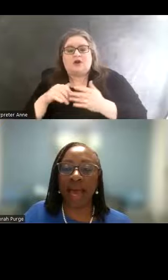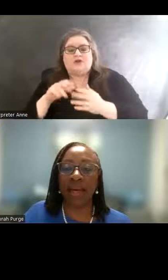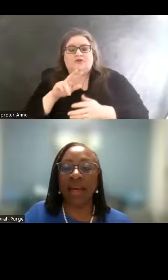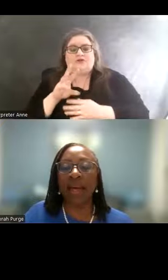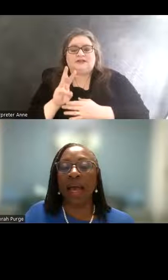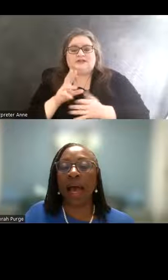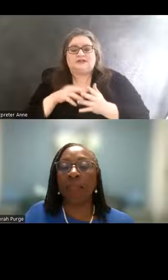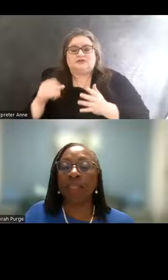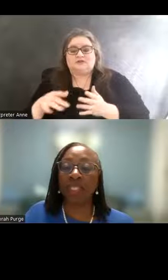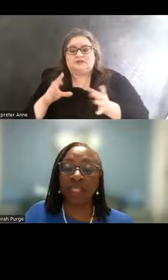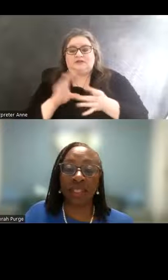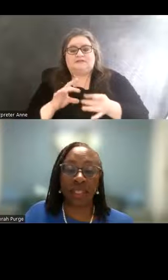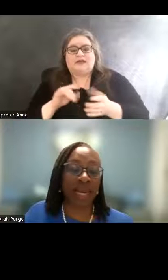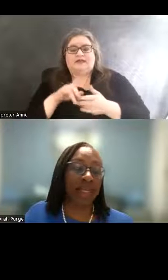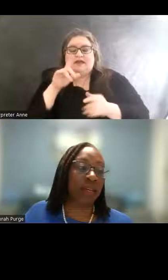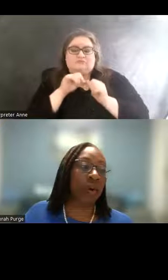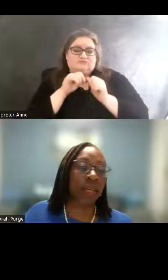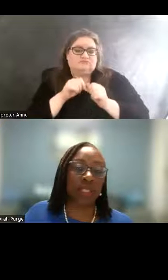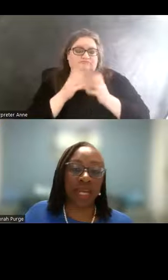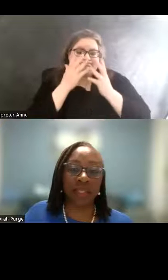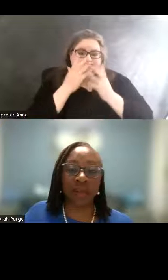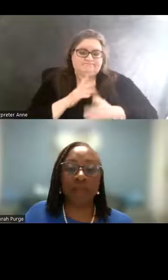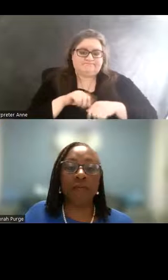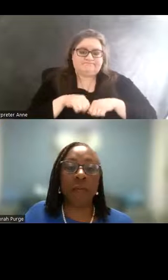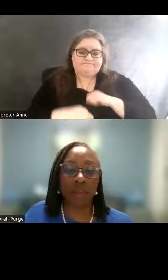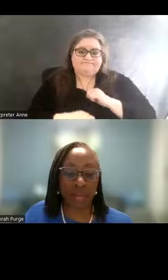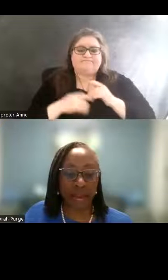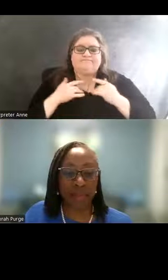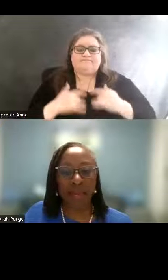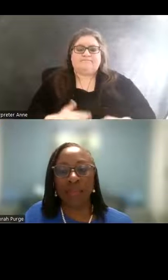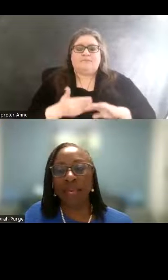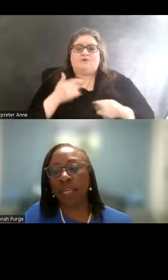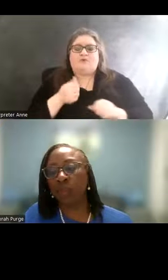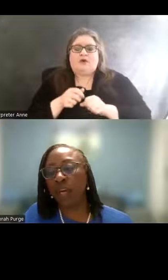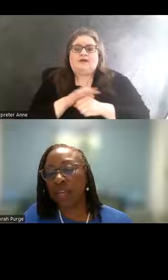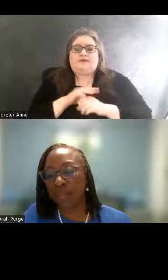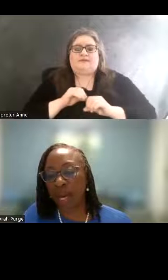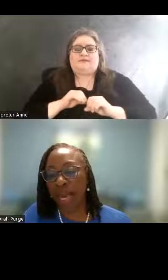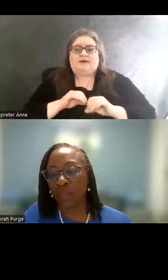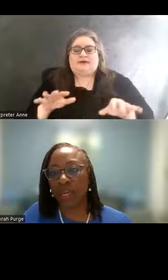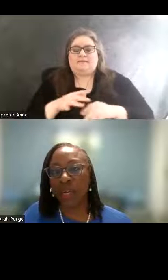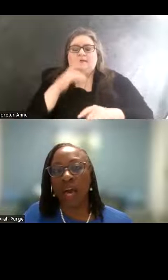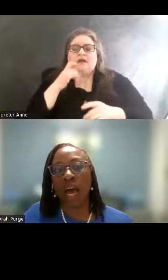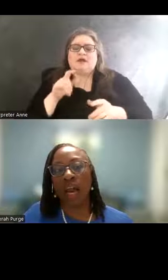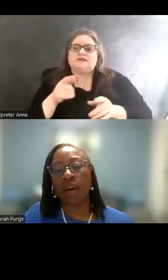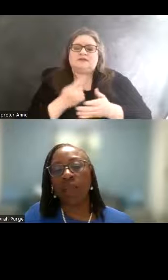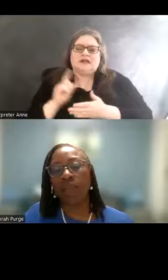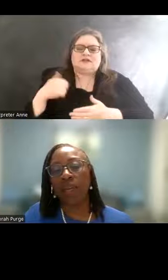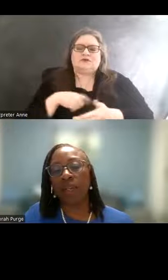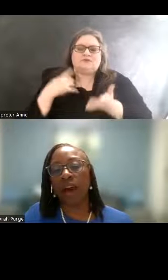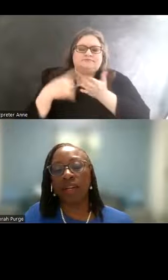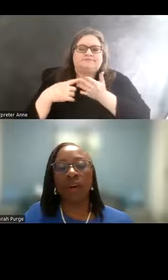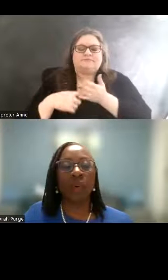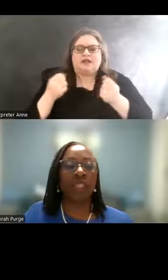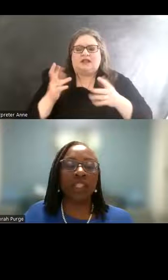have had persistent sadness and hopelessness before the pandemic. Because as we talked about last week, a lot of